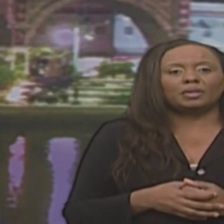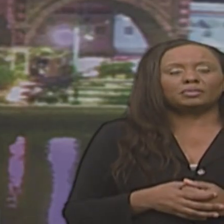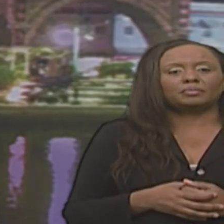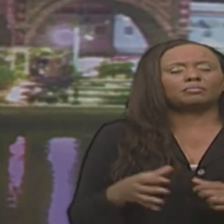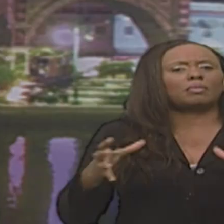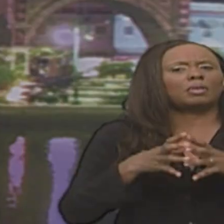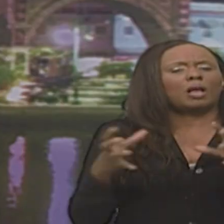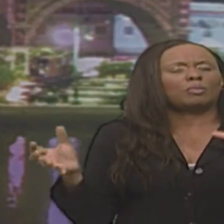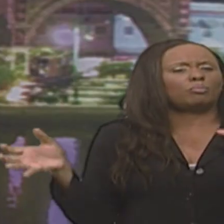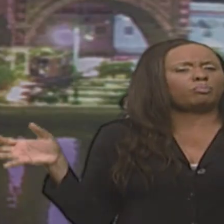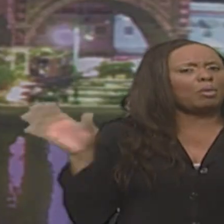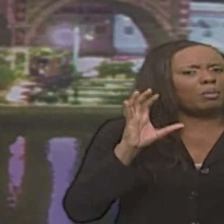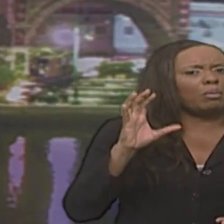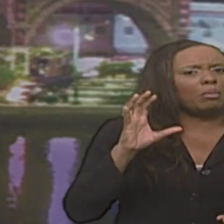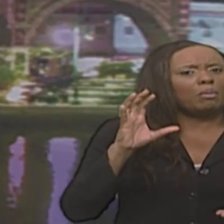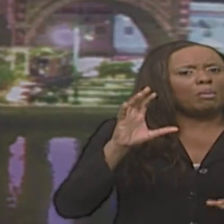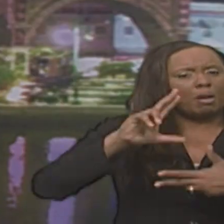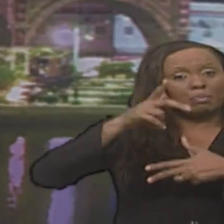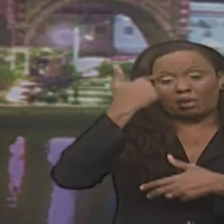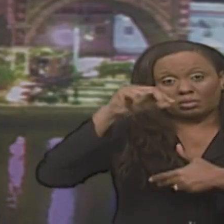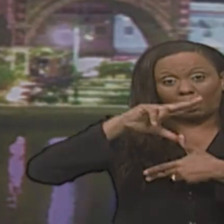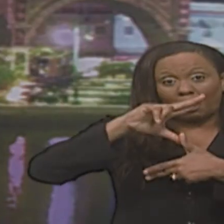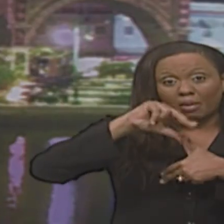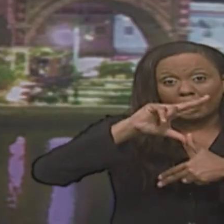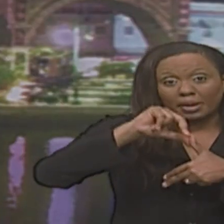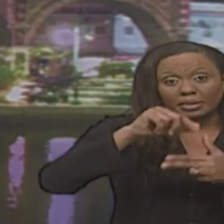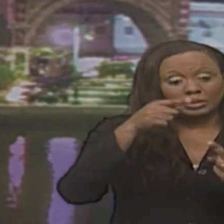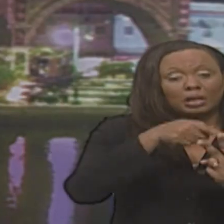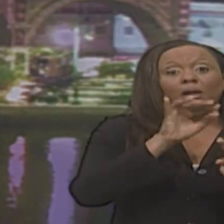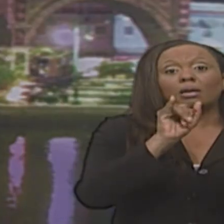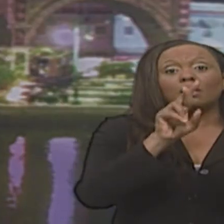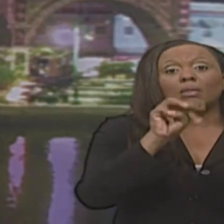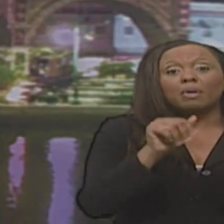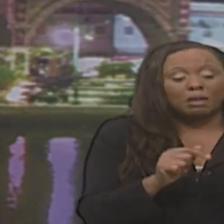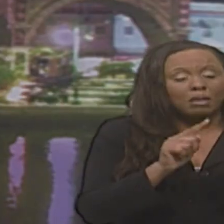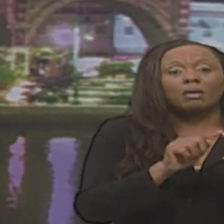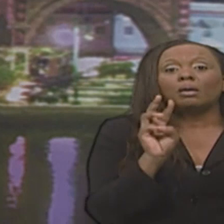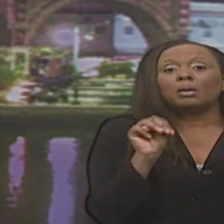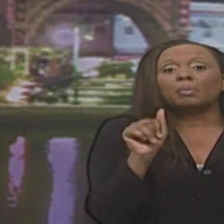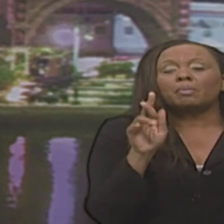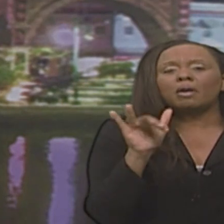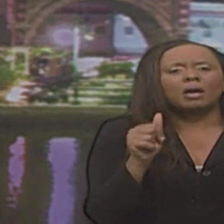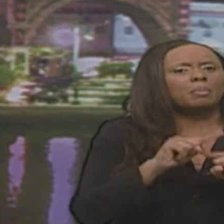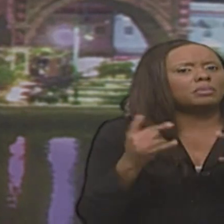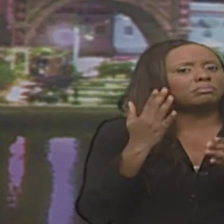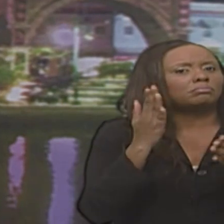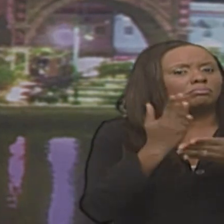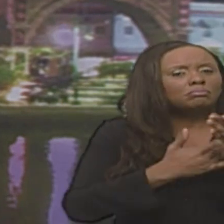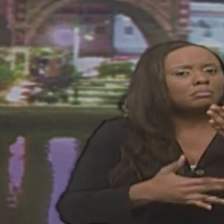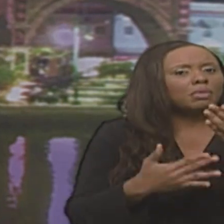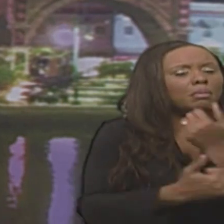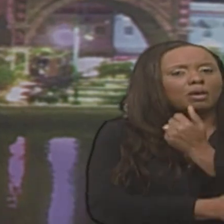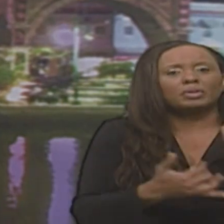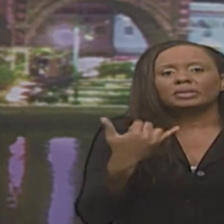devastation suffered during the passage of Hurricanes Irma and Maria, several Caribbean countries are still working to restore full power. Their